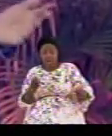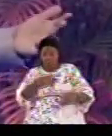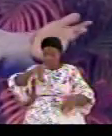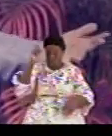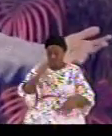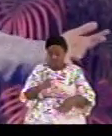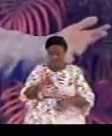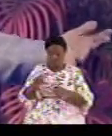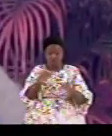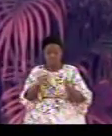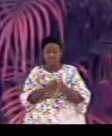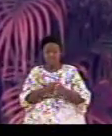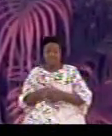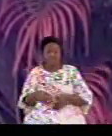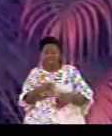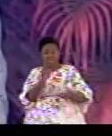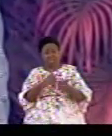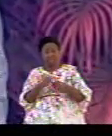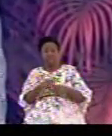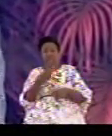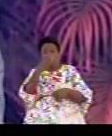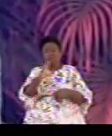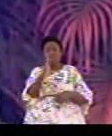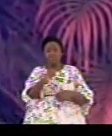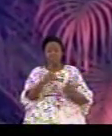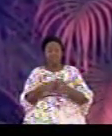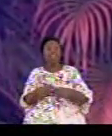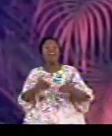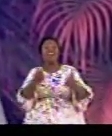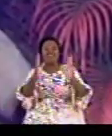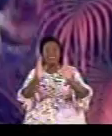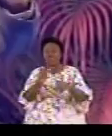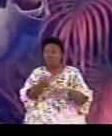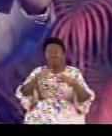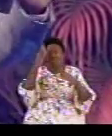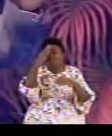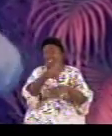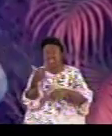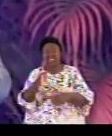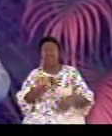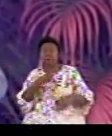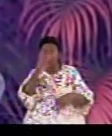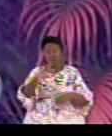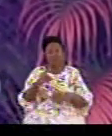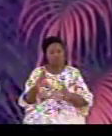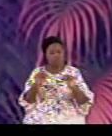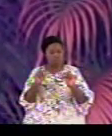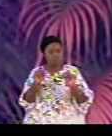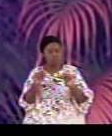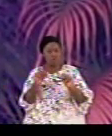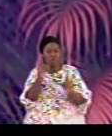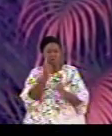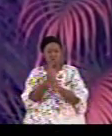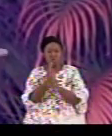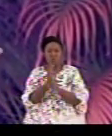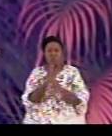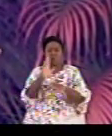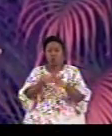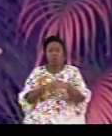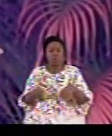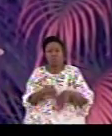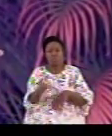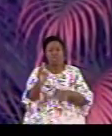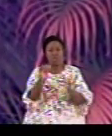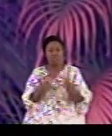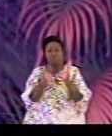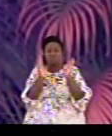have not seen anything yet if you don't come now see what you have no of their own volition